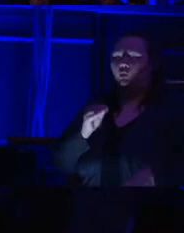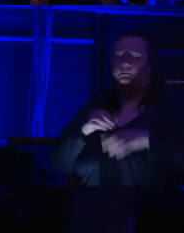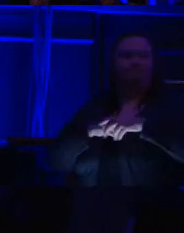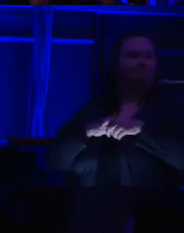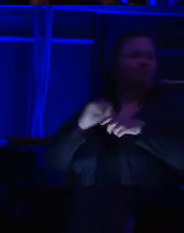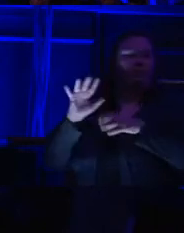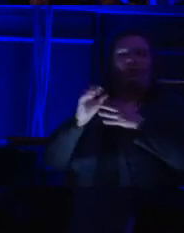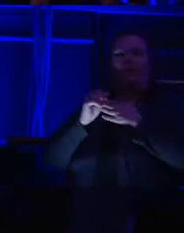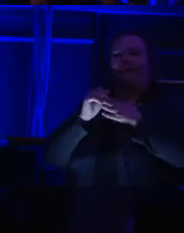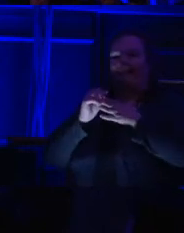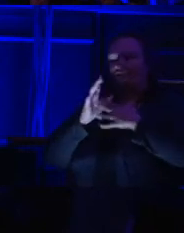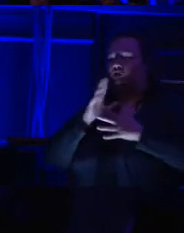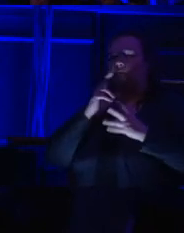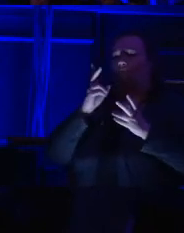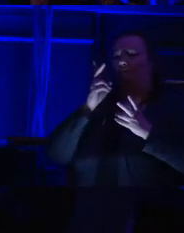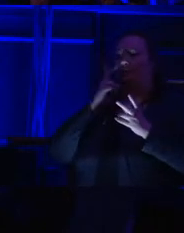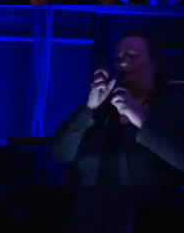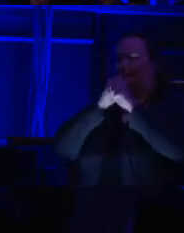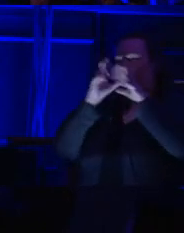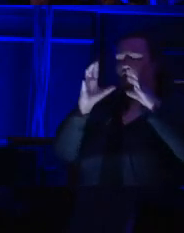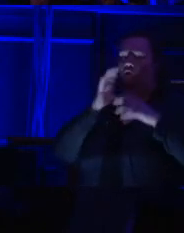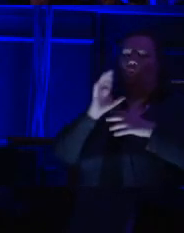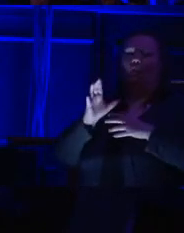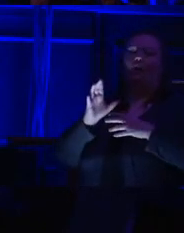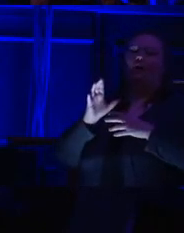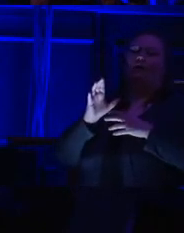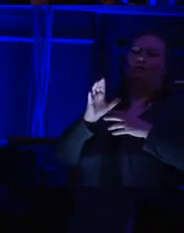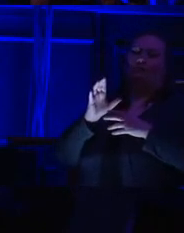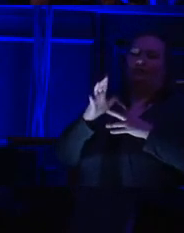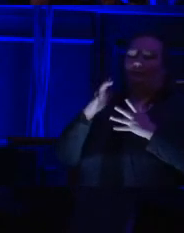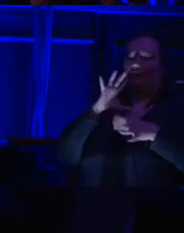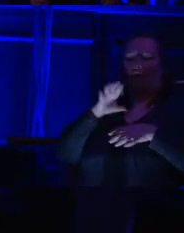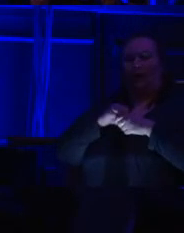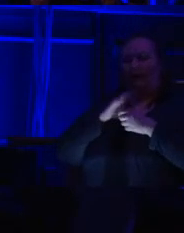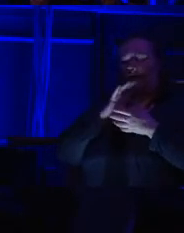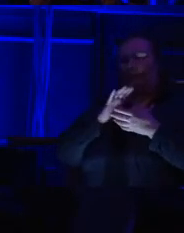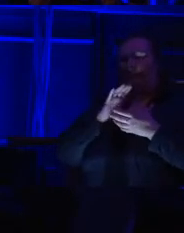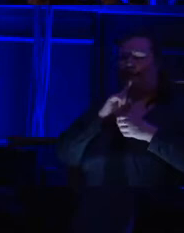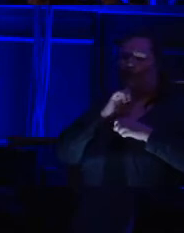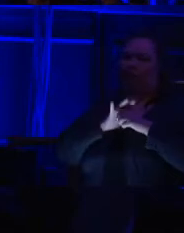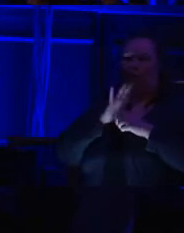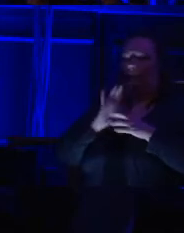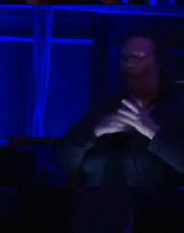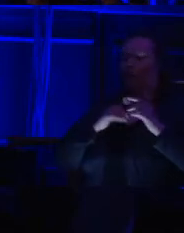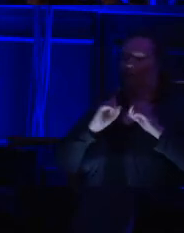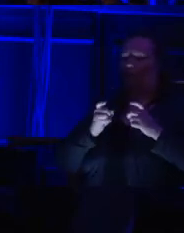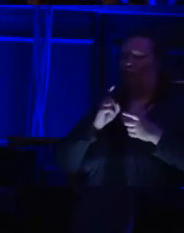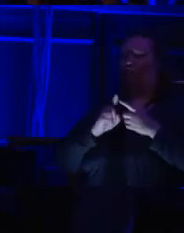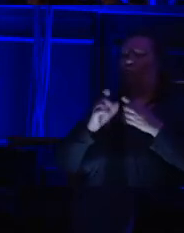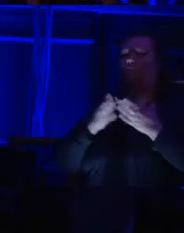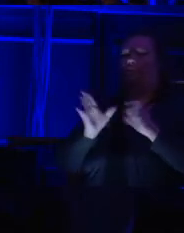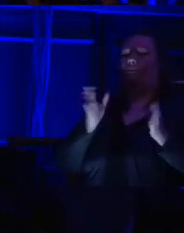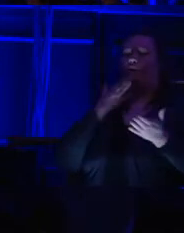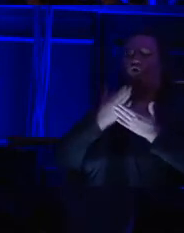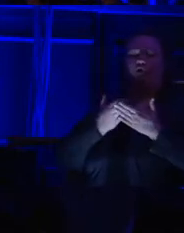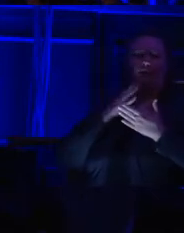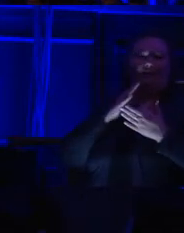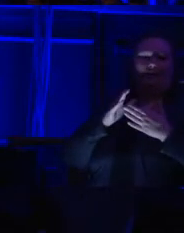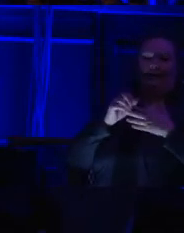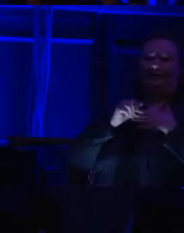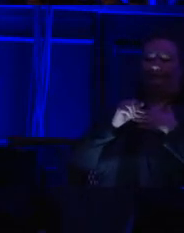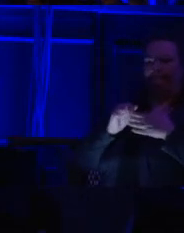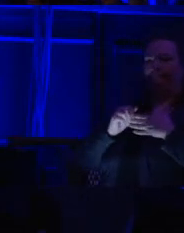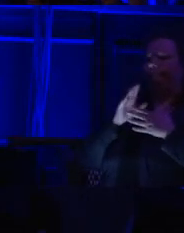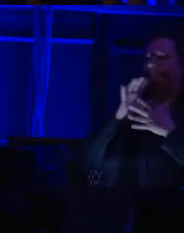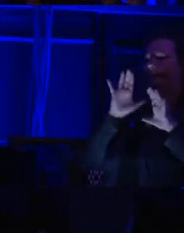Your leadership and vision will enrich the fabric of our collective being, affirm our contributions to the public good, and chart our course for